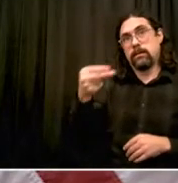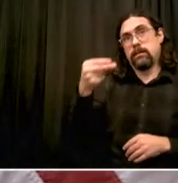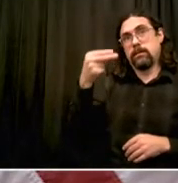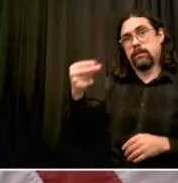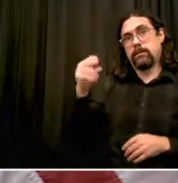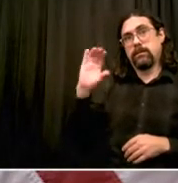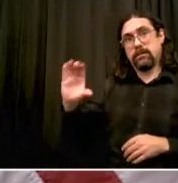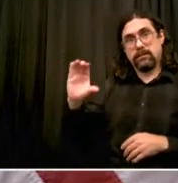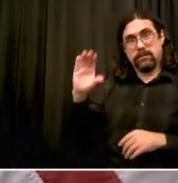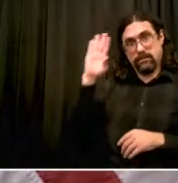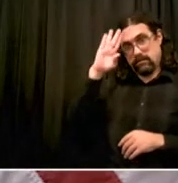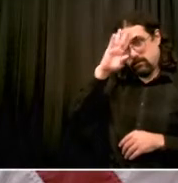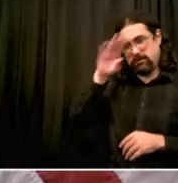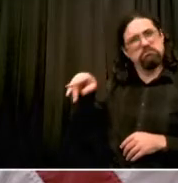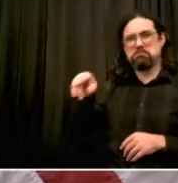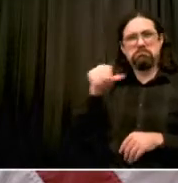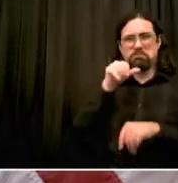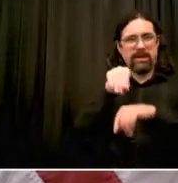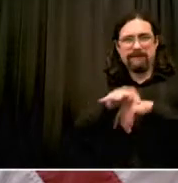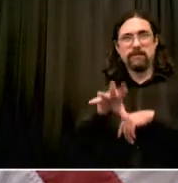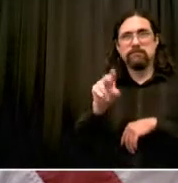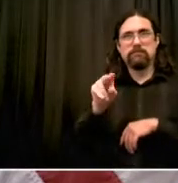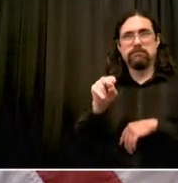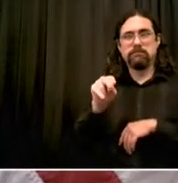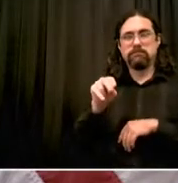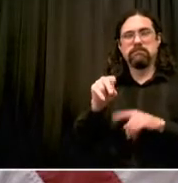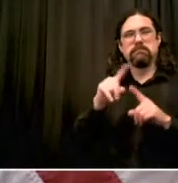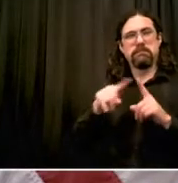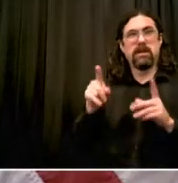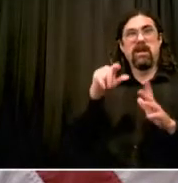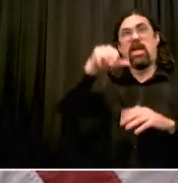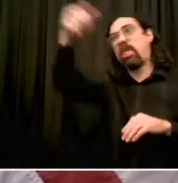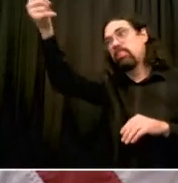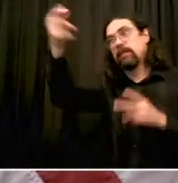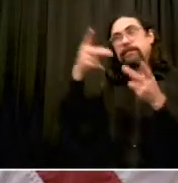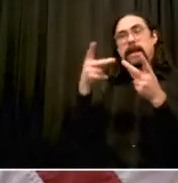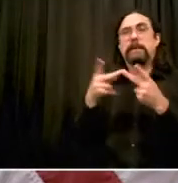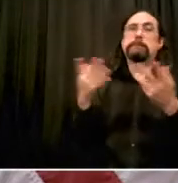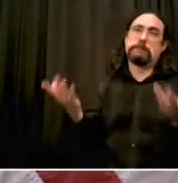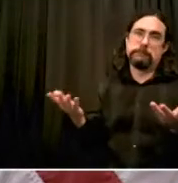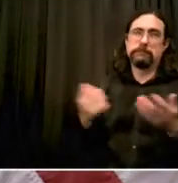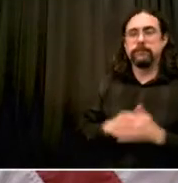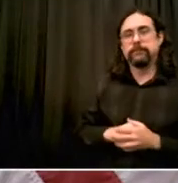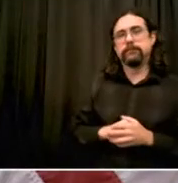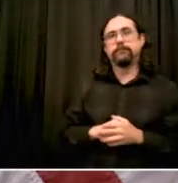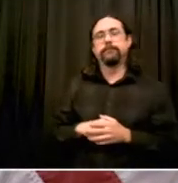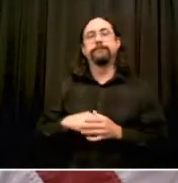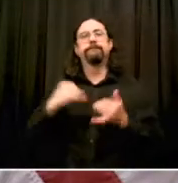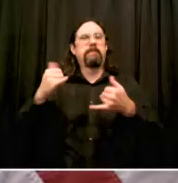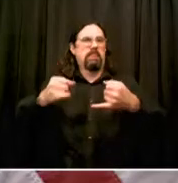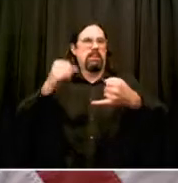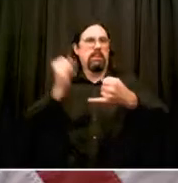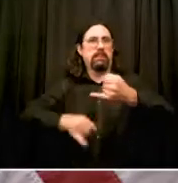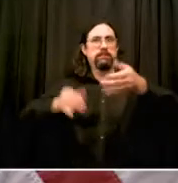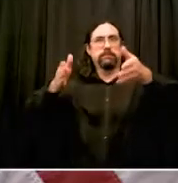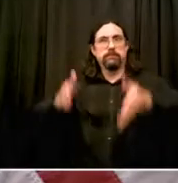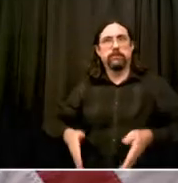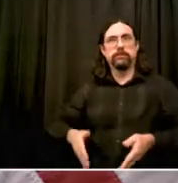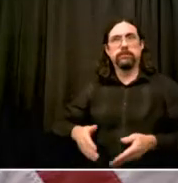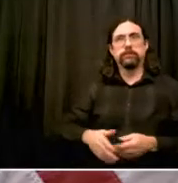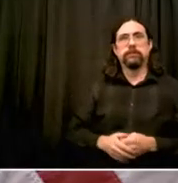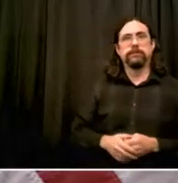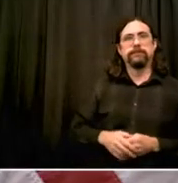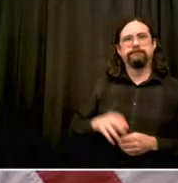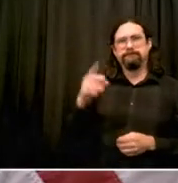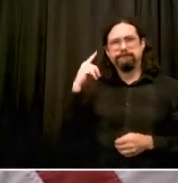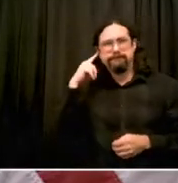I'm hitting it in the 9-hole today. I like it. You are keeping the analogy alive. Good for you. Yeah. Well, I